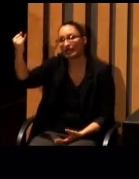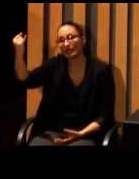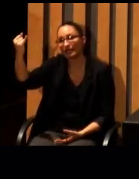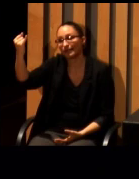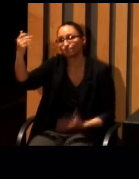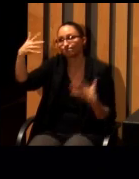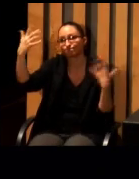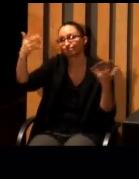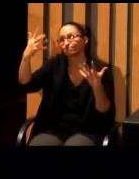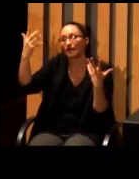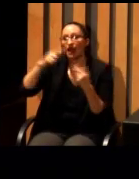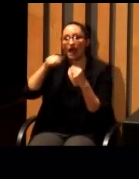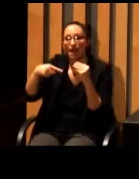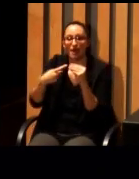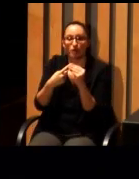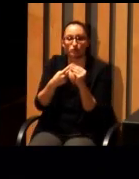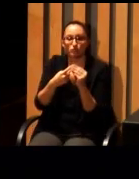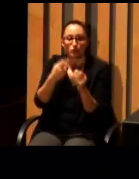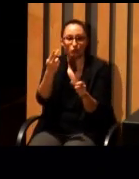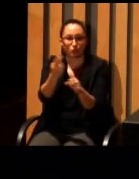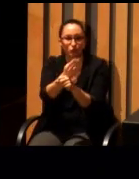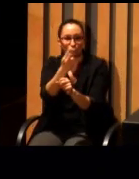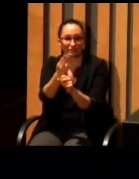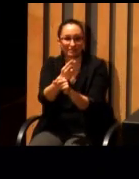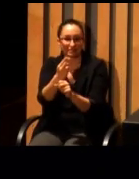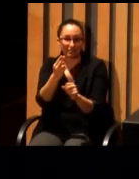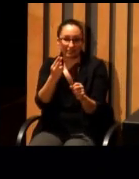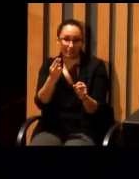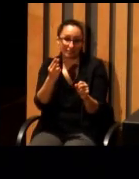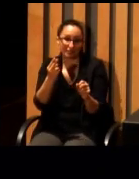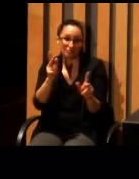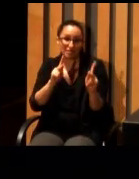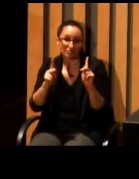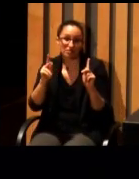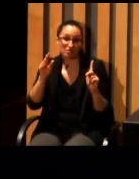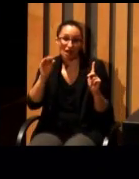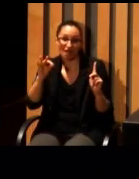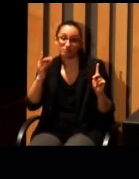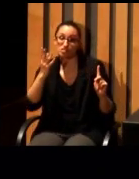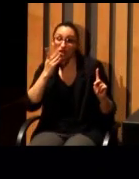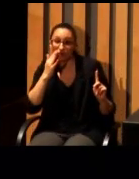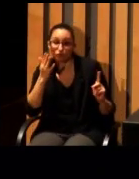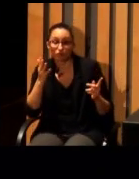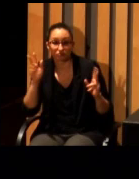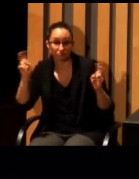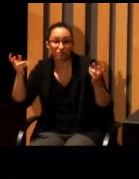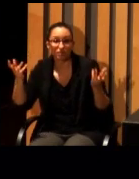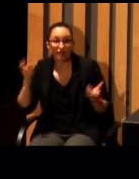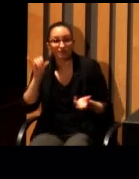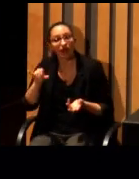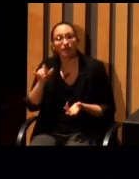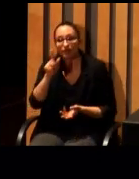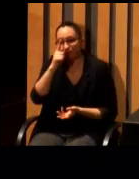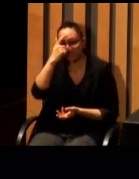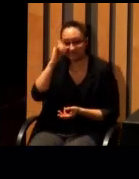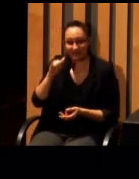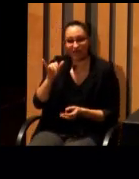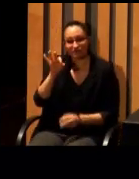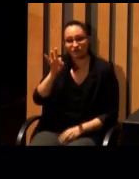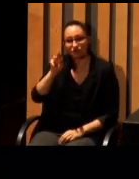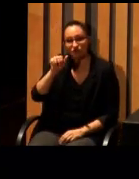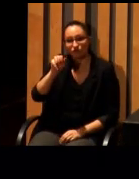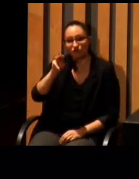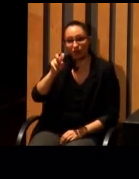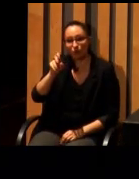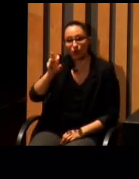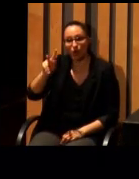how you use and utilize people of color. Let me put it that way. Because it is a framework that says that there